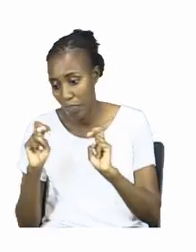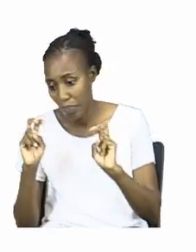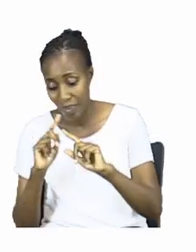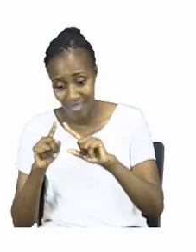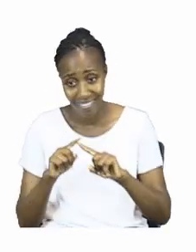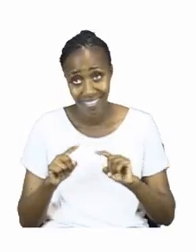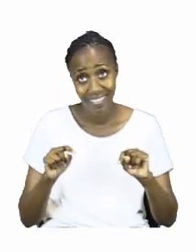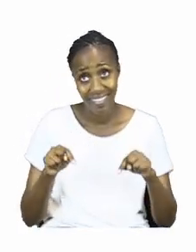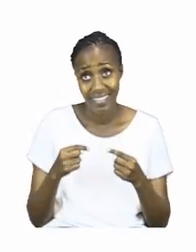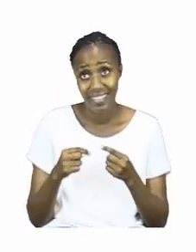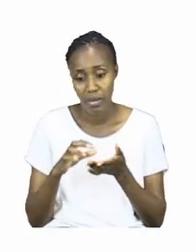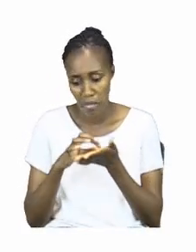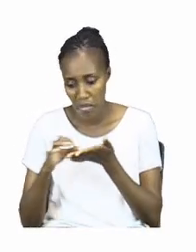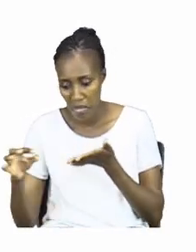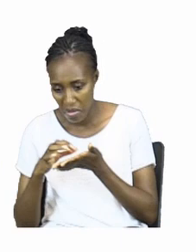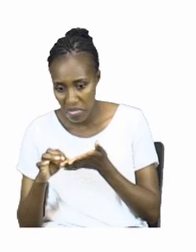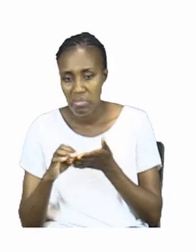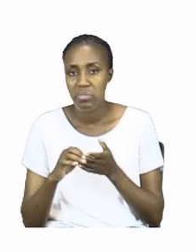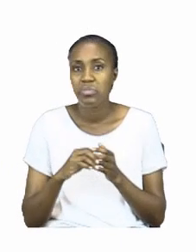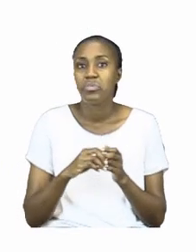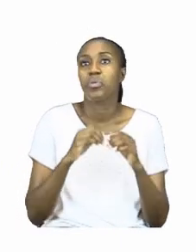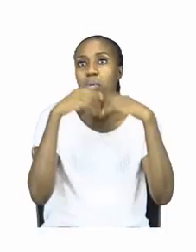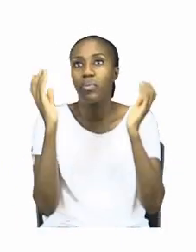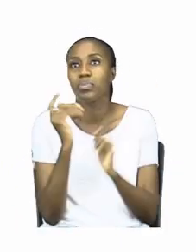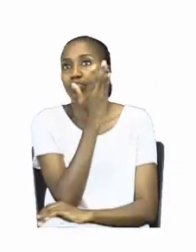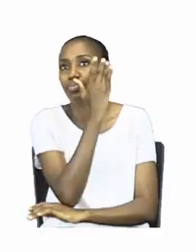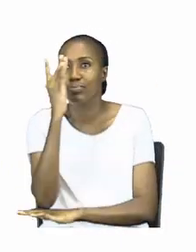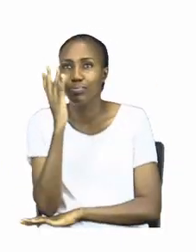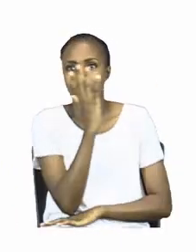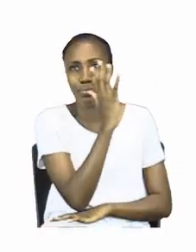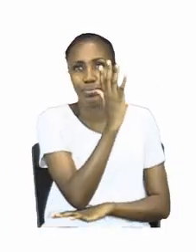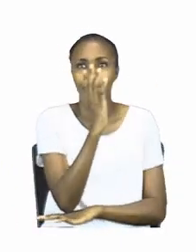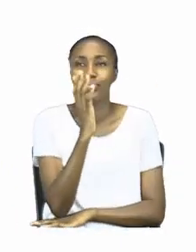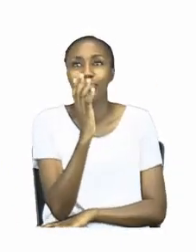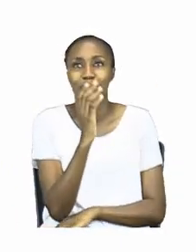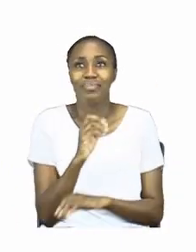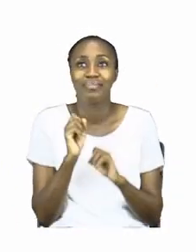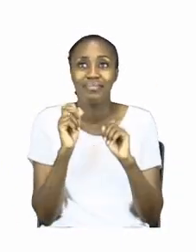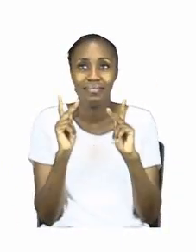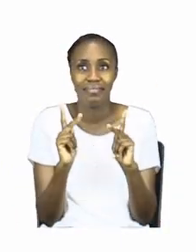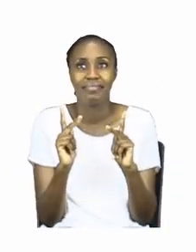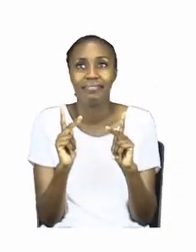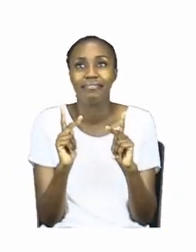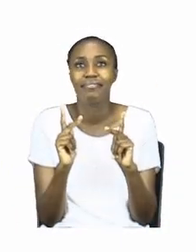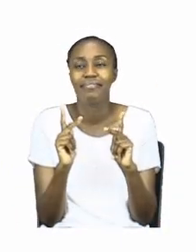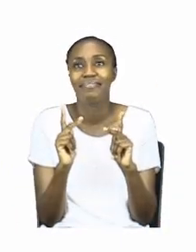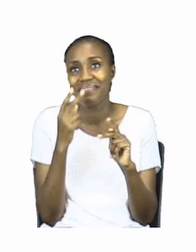materials from the different plants outside, I am quickly going on an ad break. So we'll be back